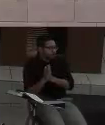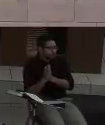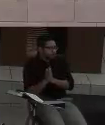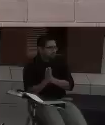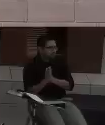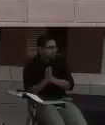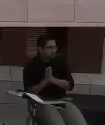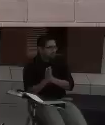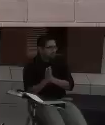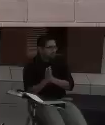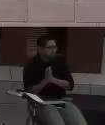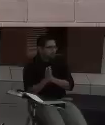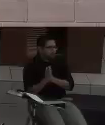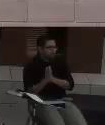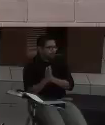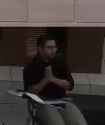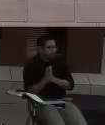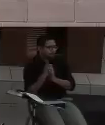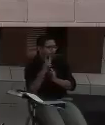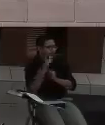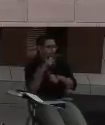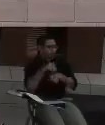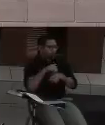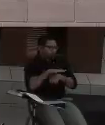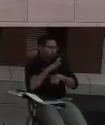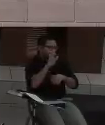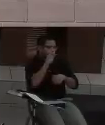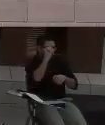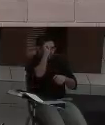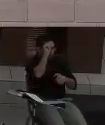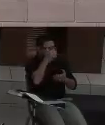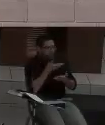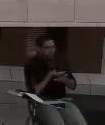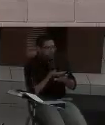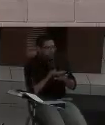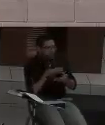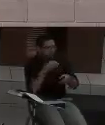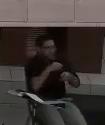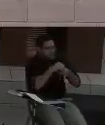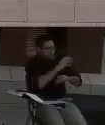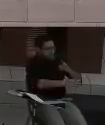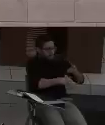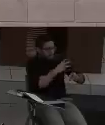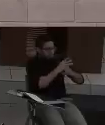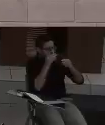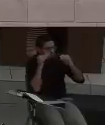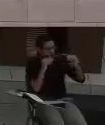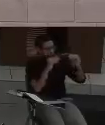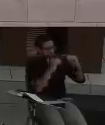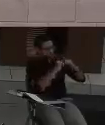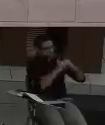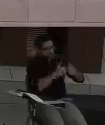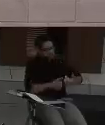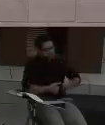You sent your Son into this world to teach us how to live and to save